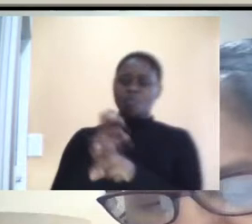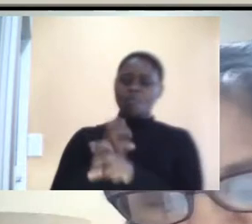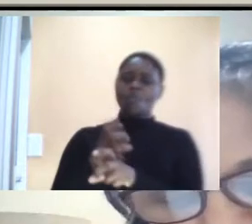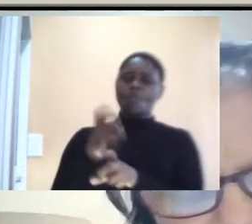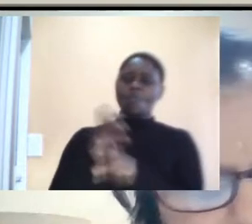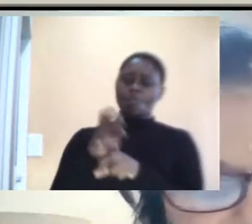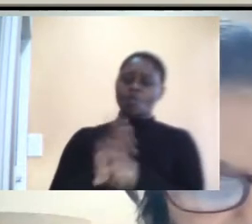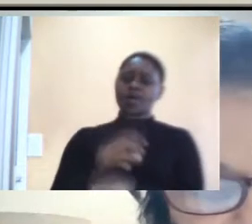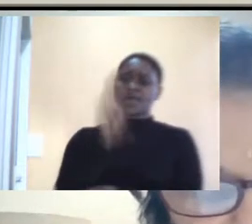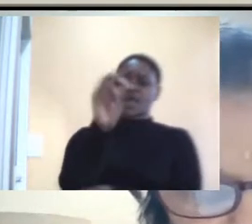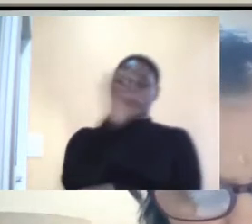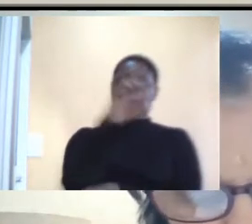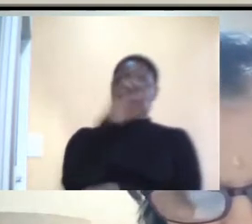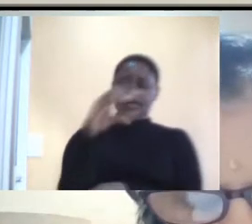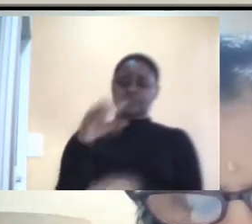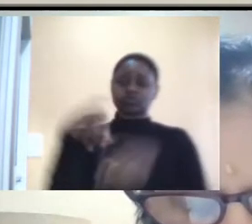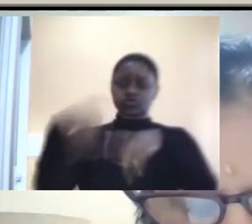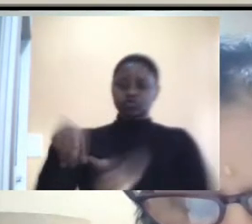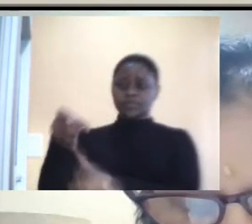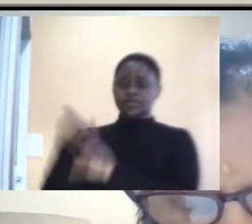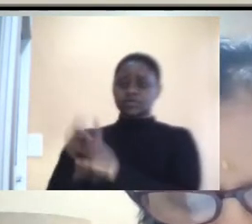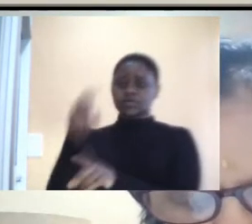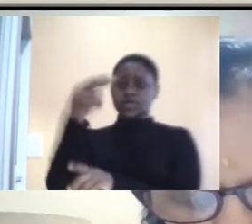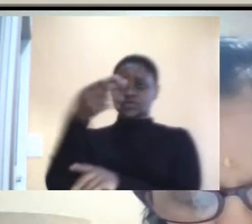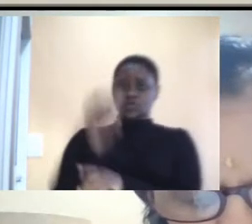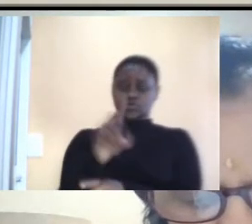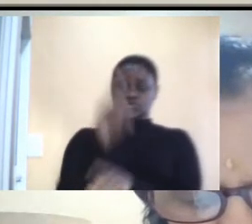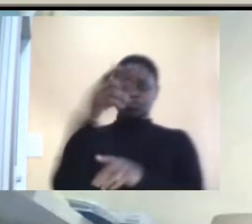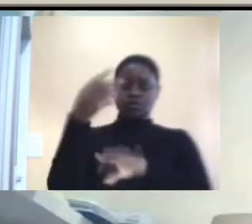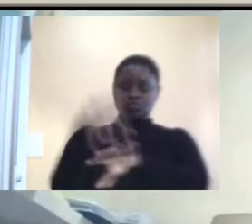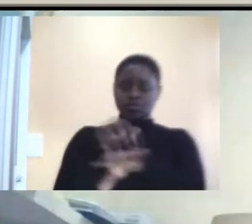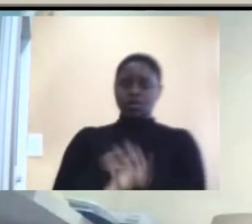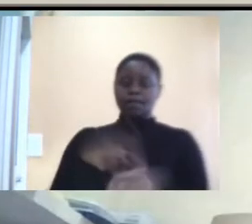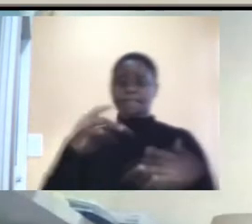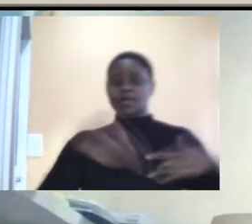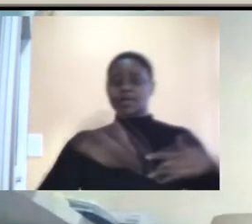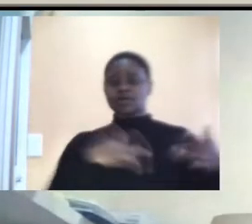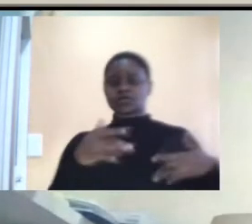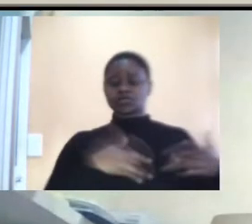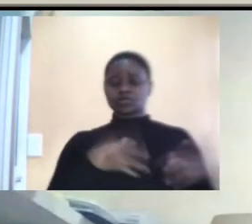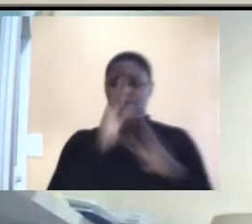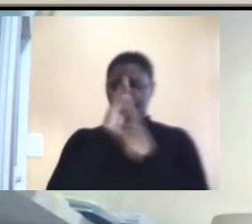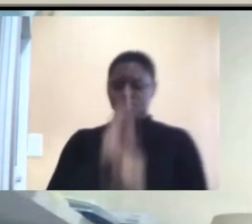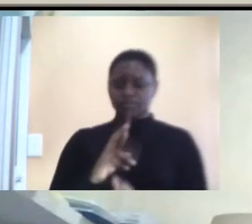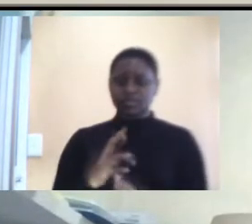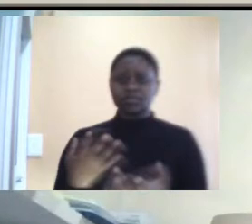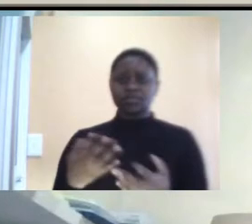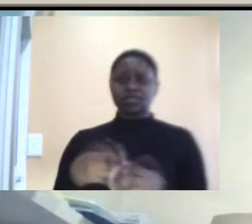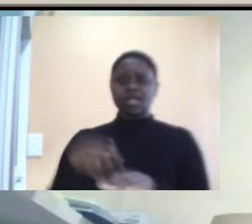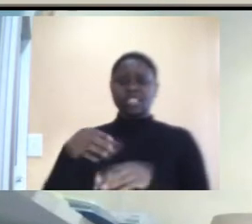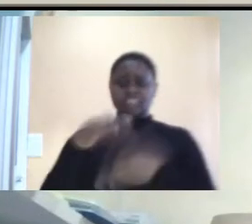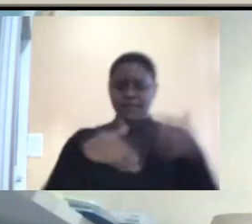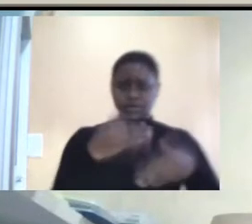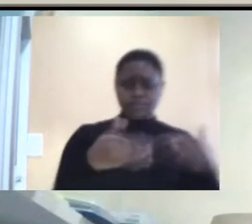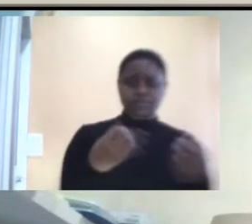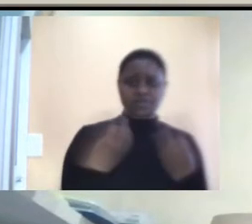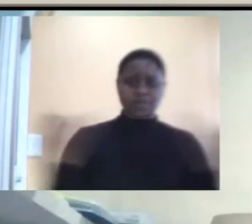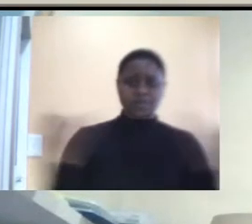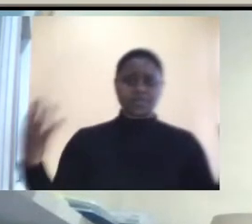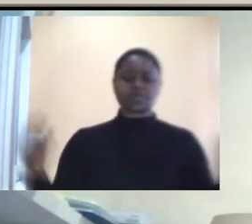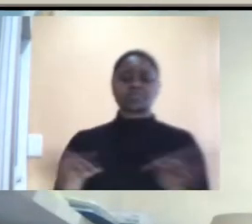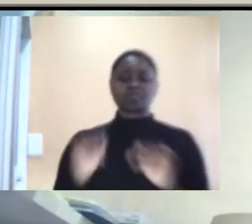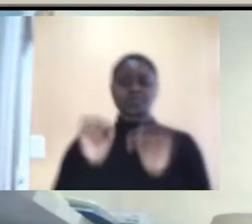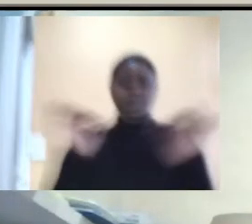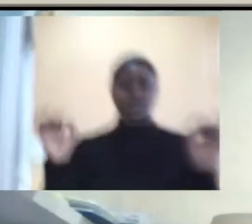MEC, Chairperson and HOD of Agriculture. My concerns are with respect to seasonal seed procurement, number of vets to carry